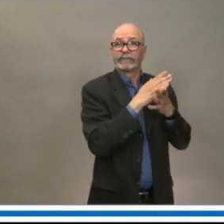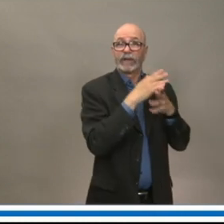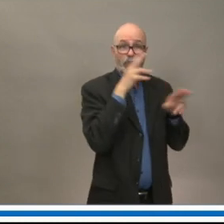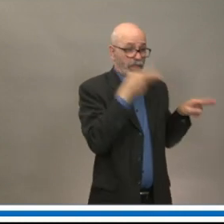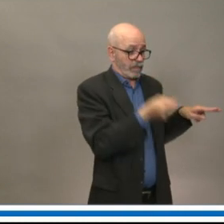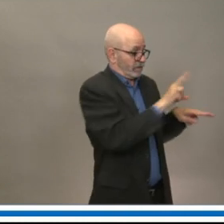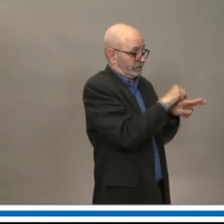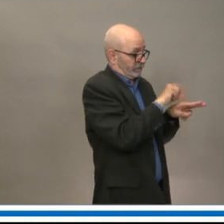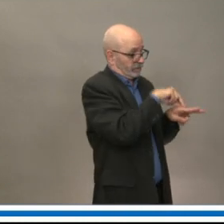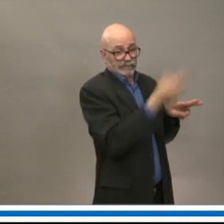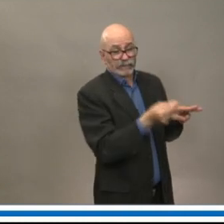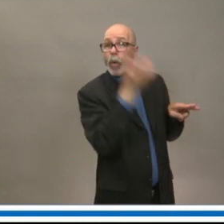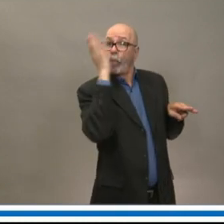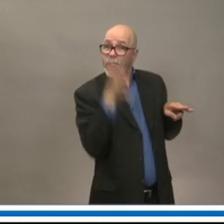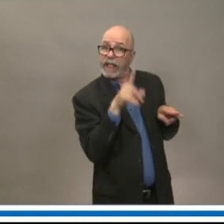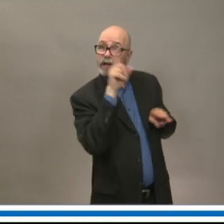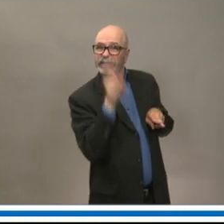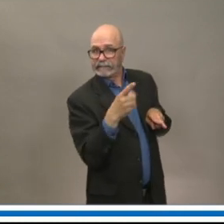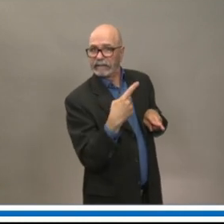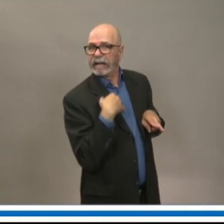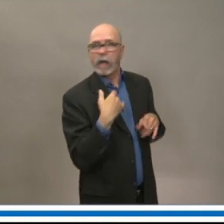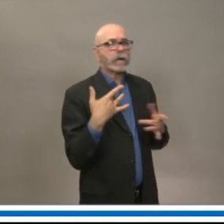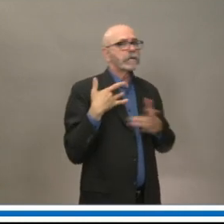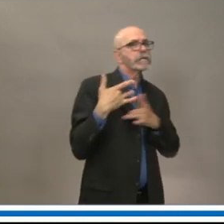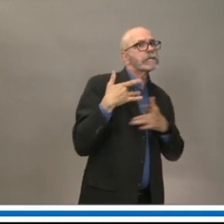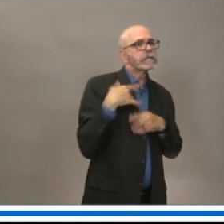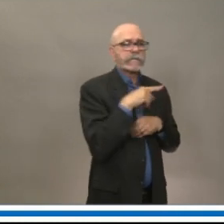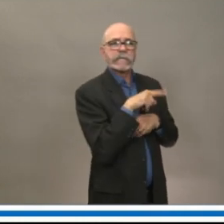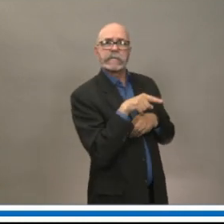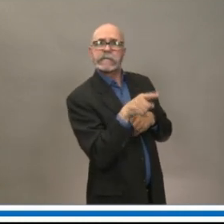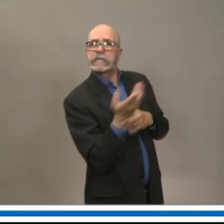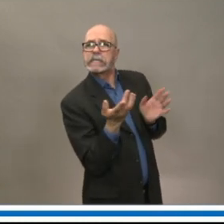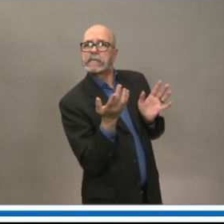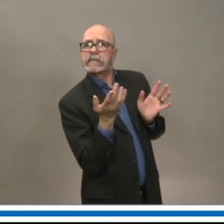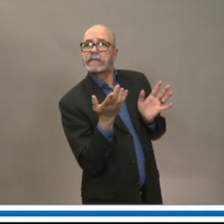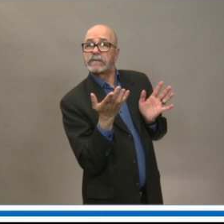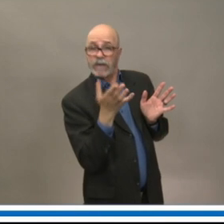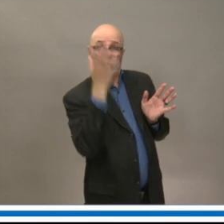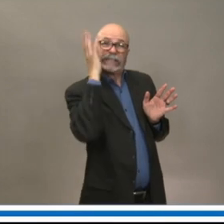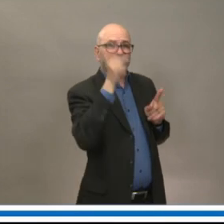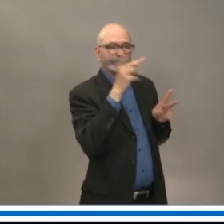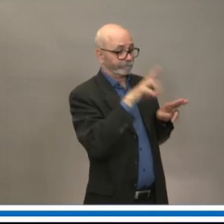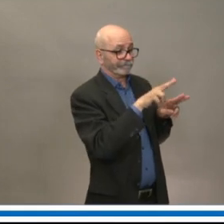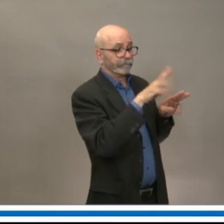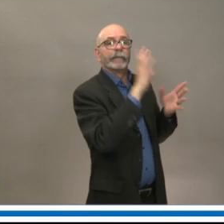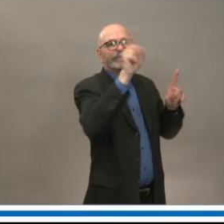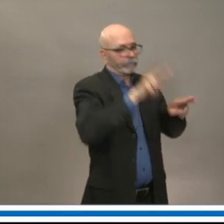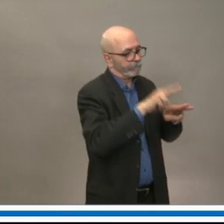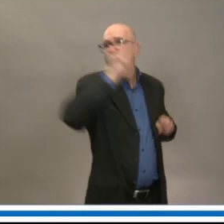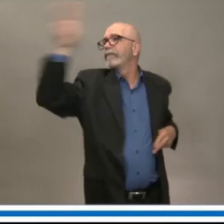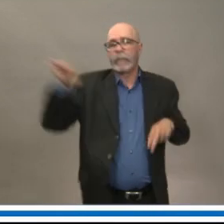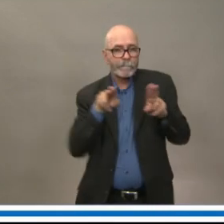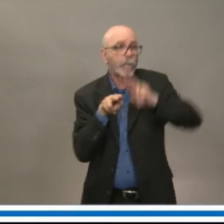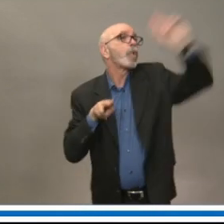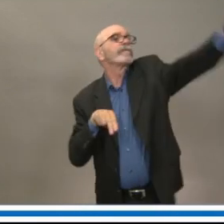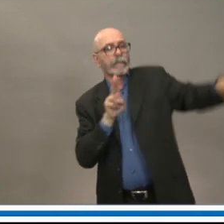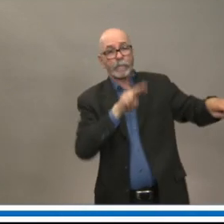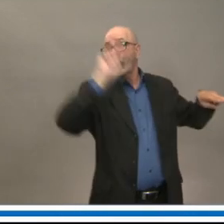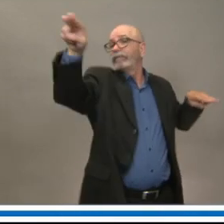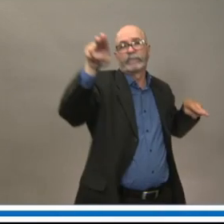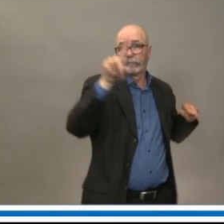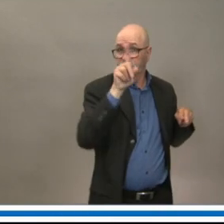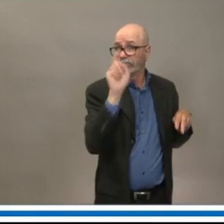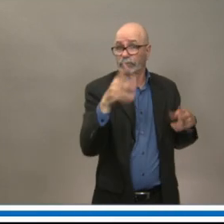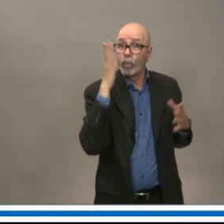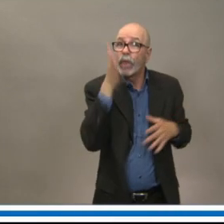government consider ending that practice and ensuring 1 person per room? Well, many of the new builds that are happening in our province are